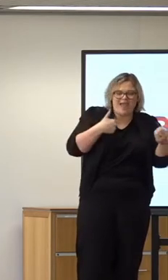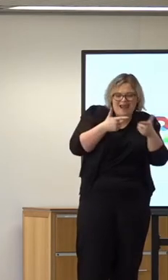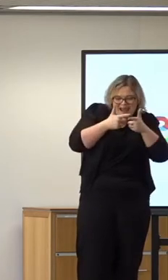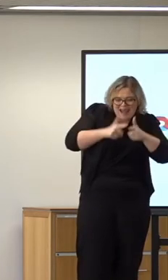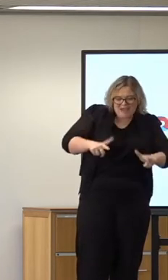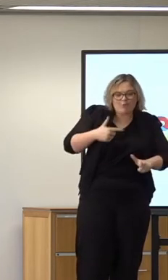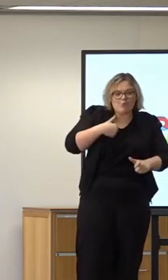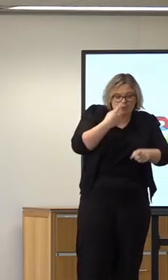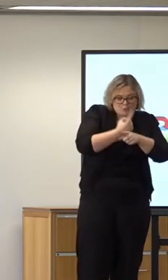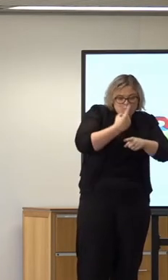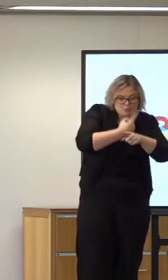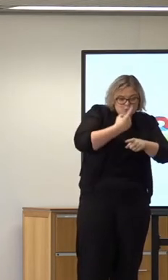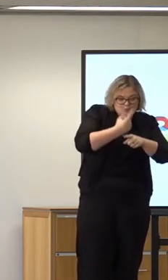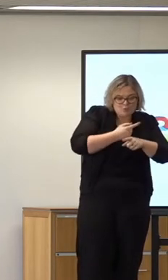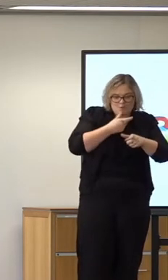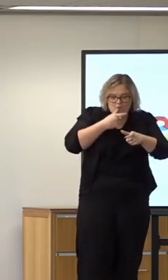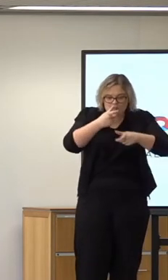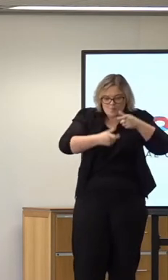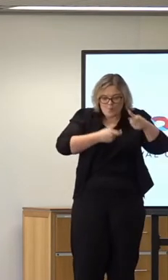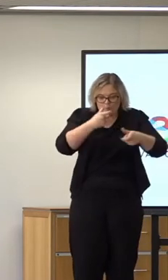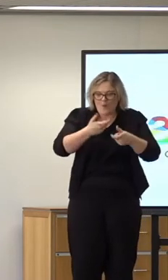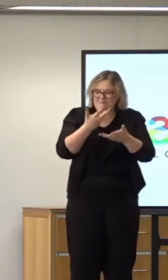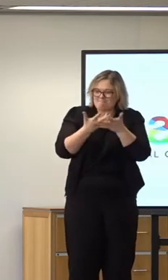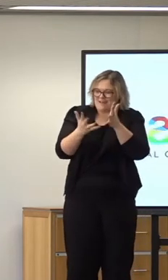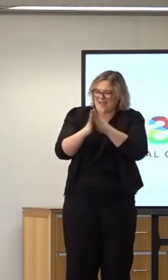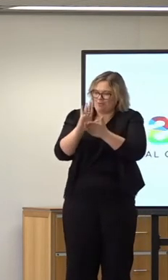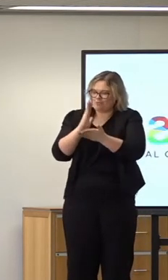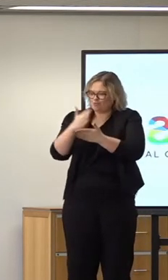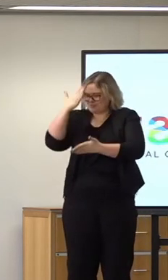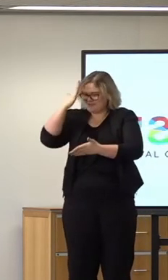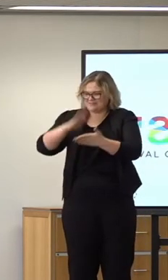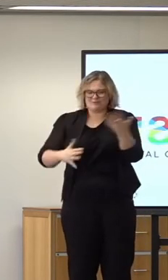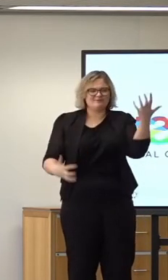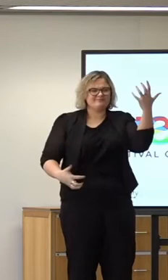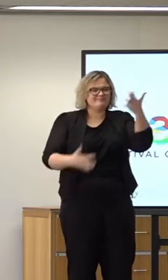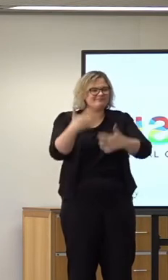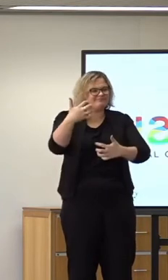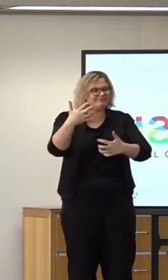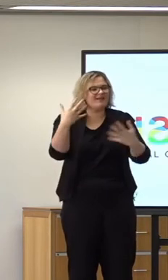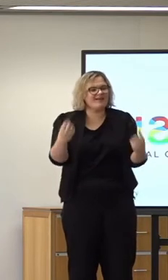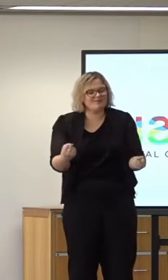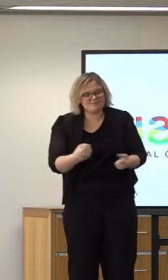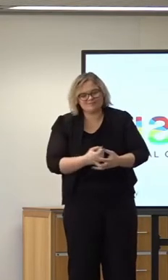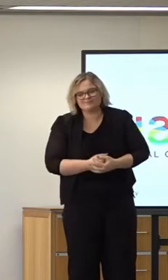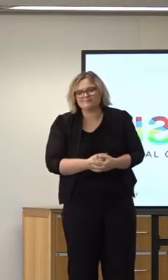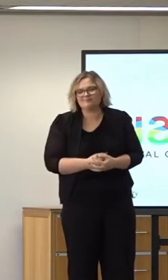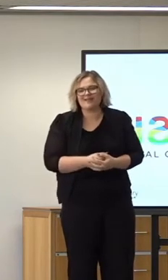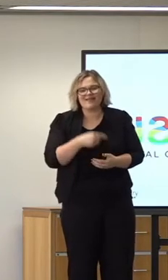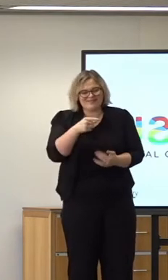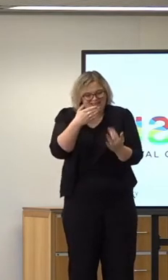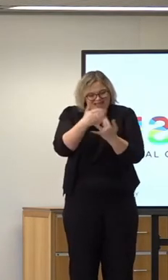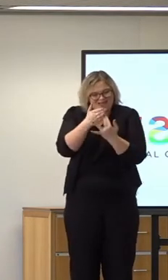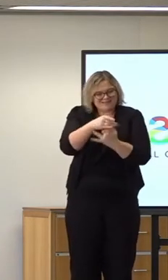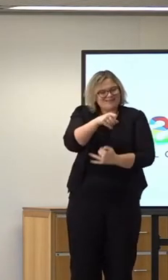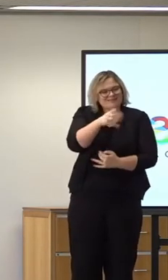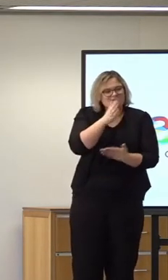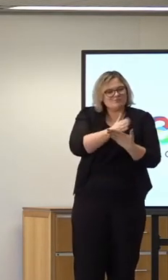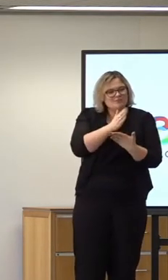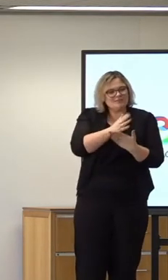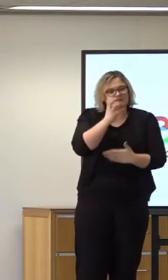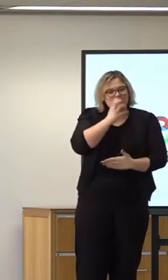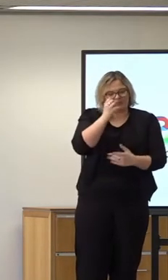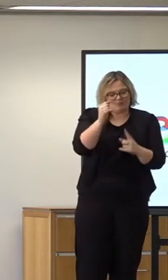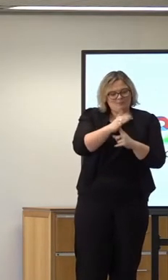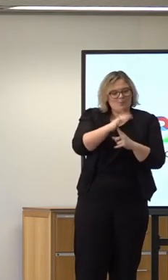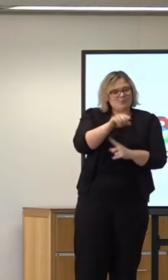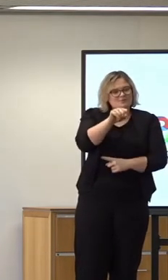speaking about art had become from, I suppose, the embodied experience of art. And that's that access point is so